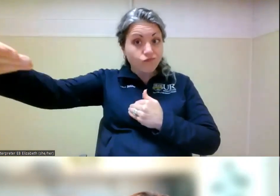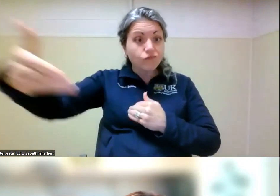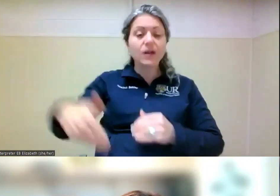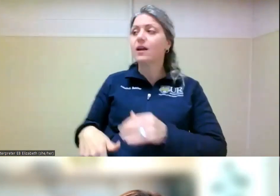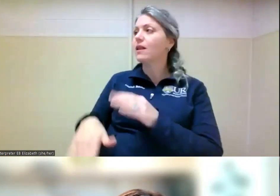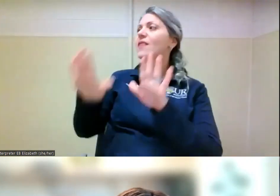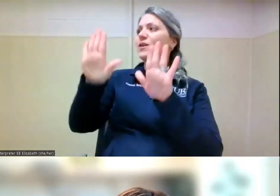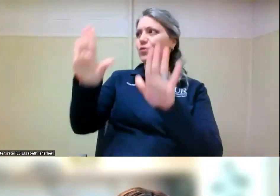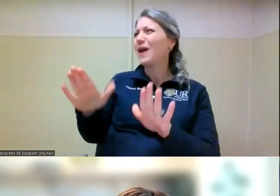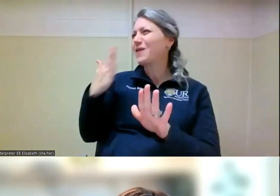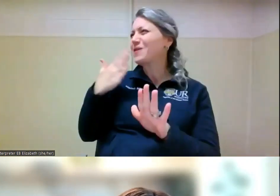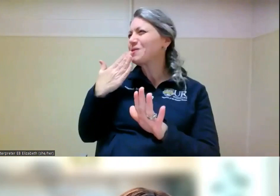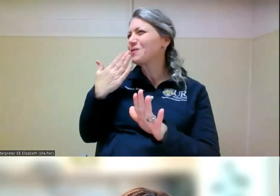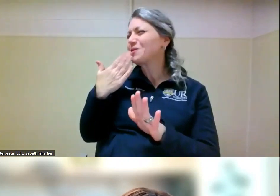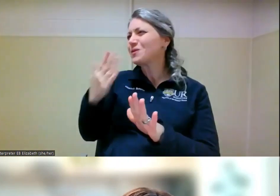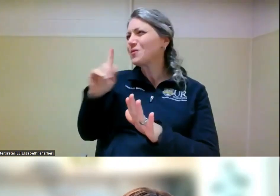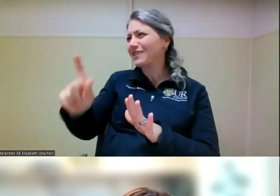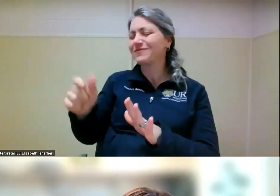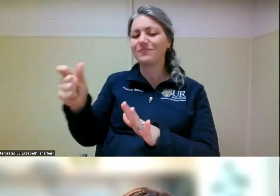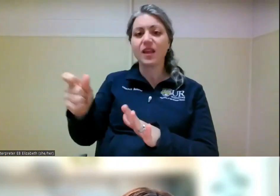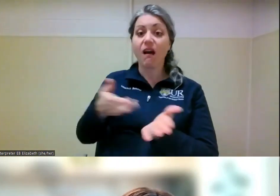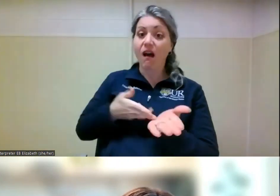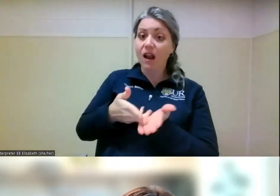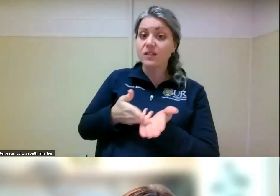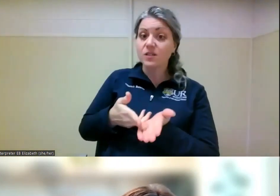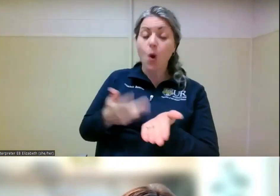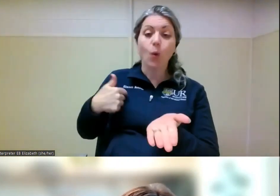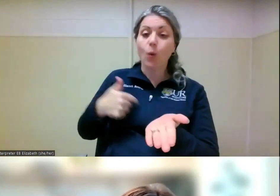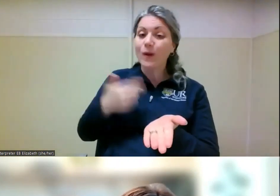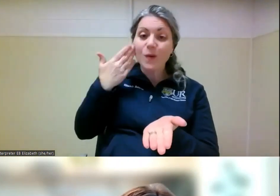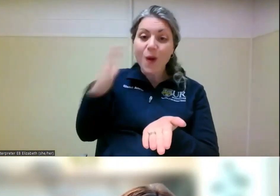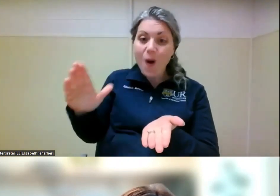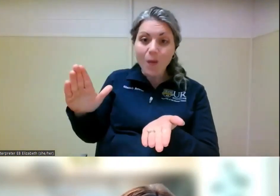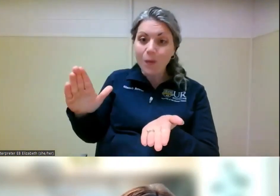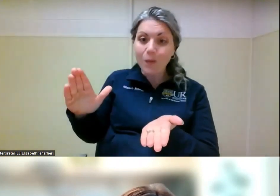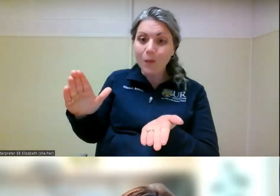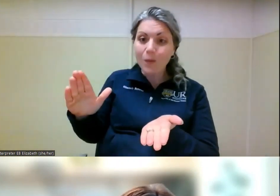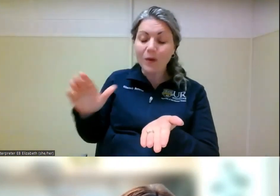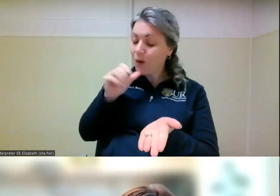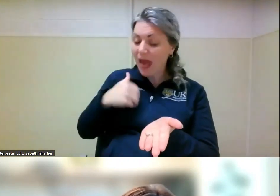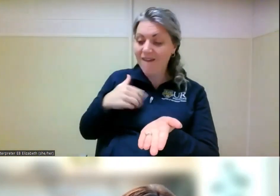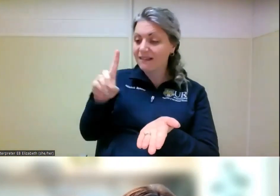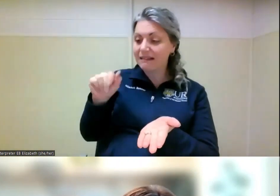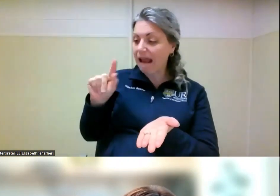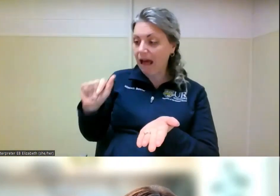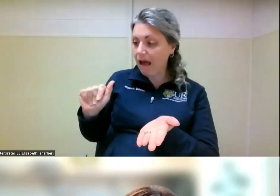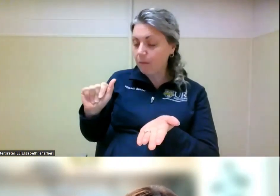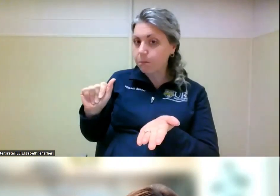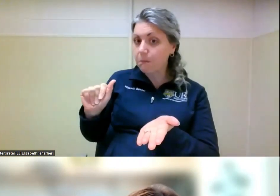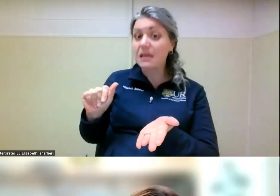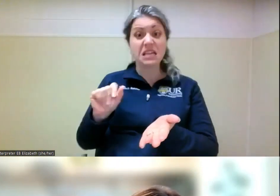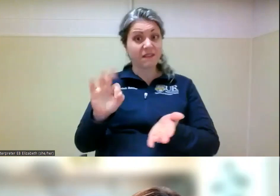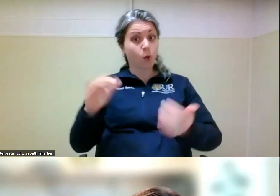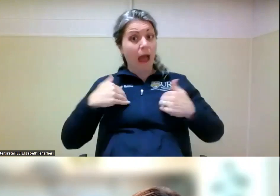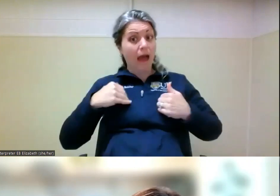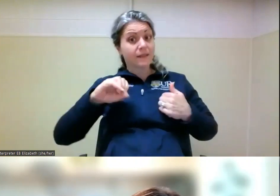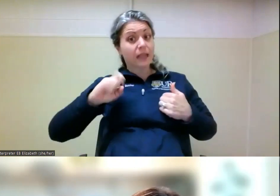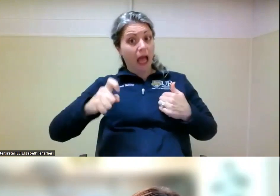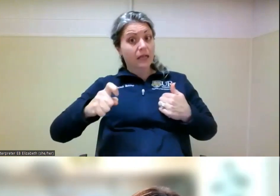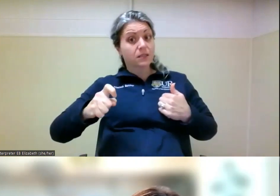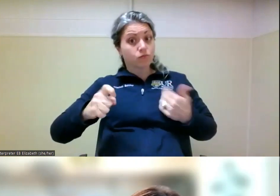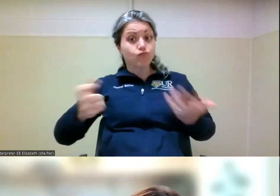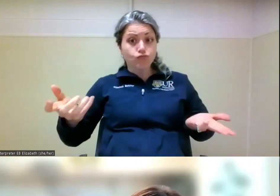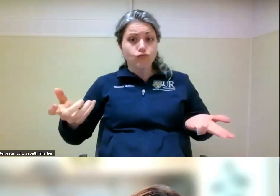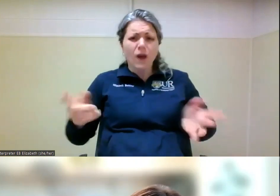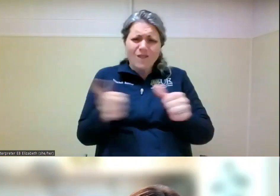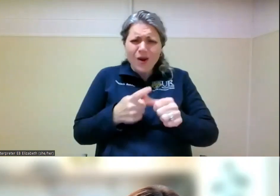And truthfully, we don't know. So the sexually active part, if you are sexually active, let's